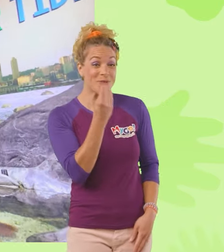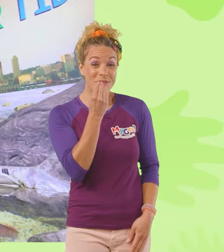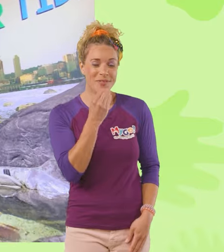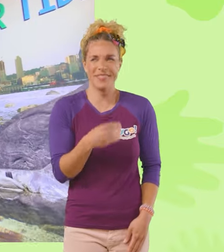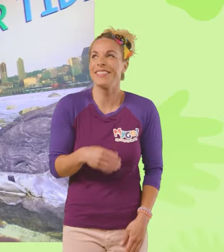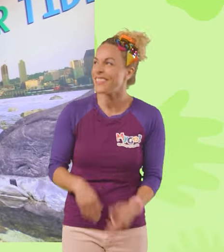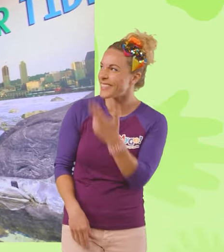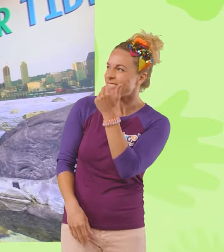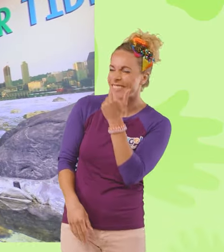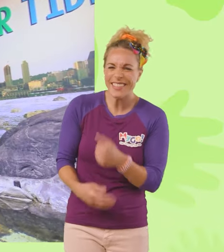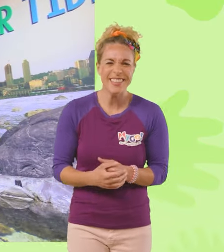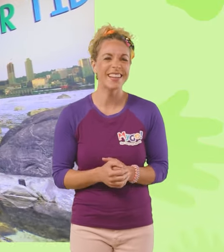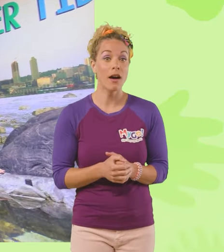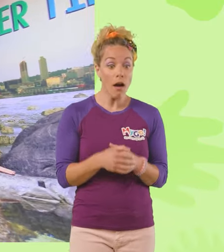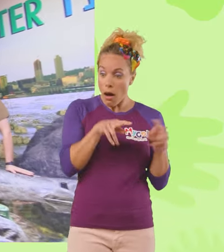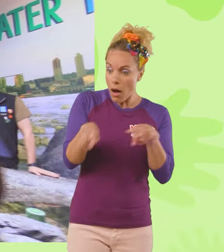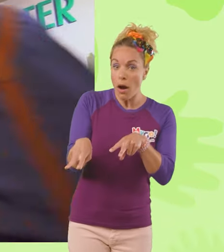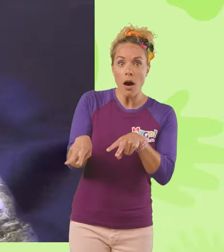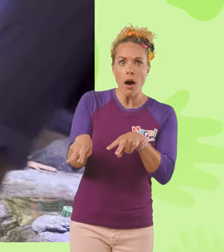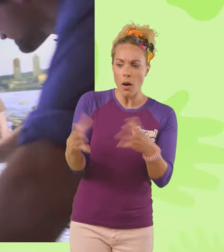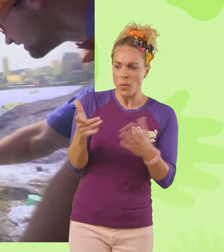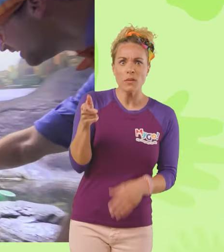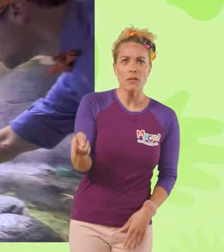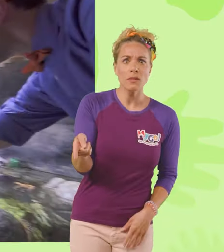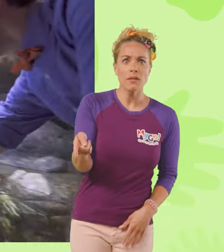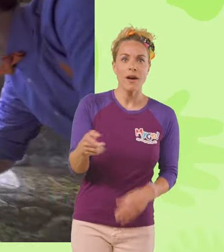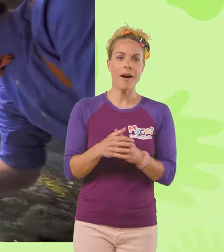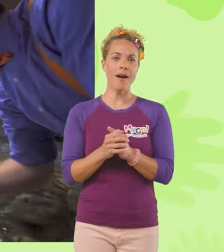that's funny. Oh, look at this one. What's this?